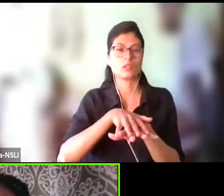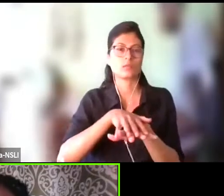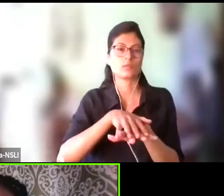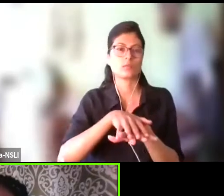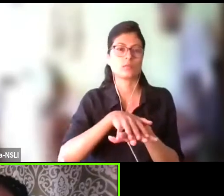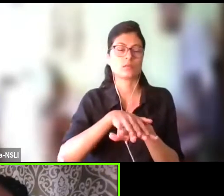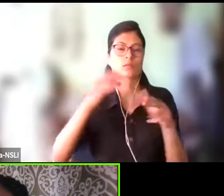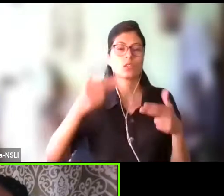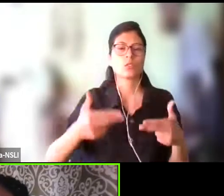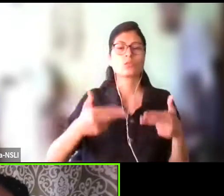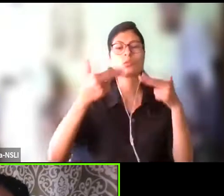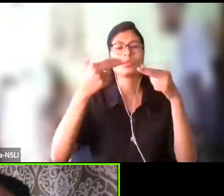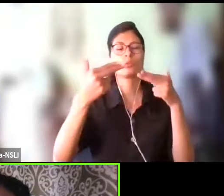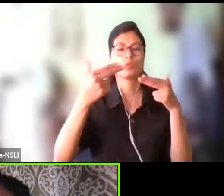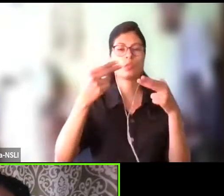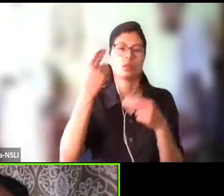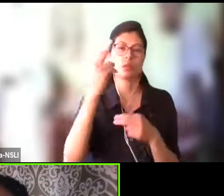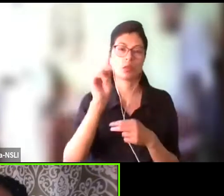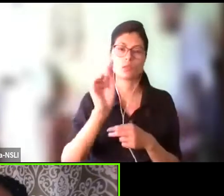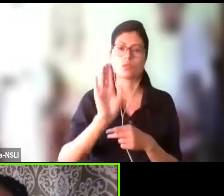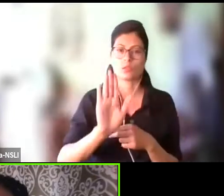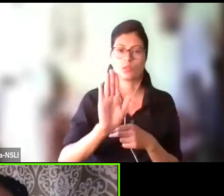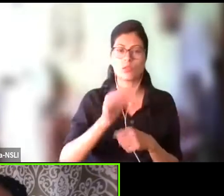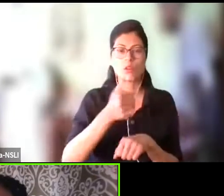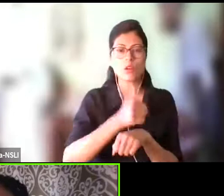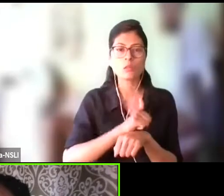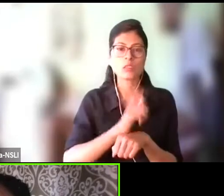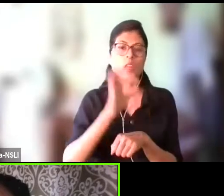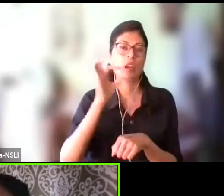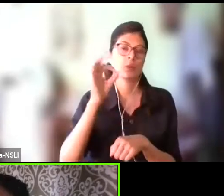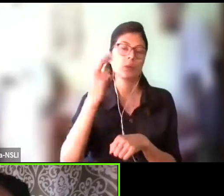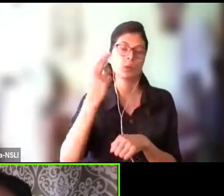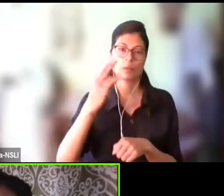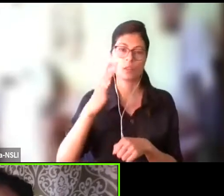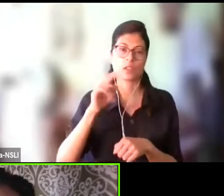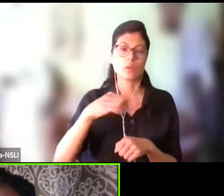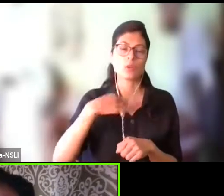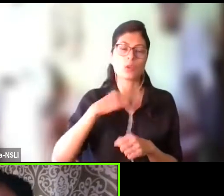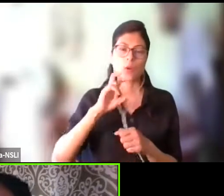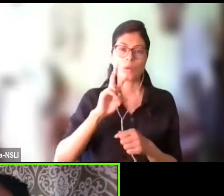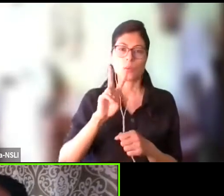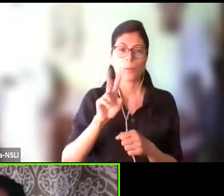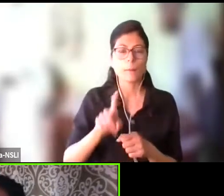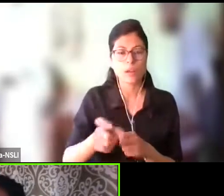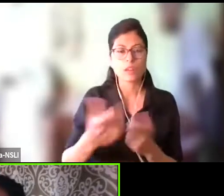followed by the volcanic eruptions, and now we had bad red weather,